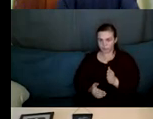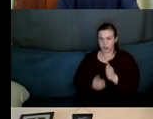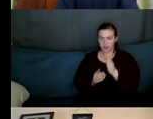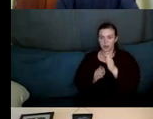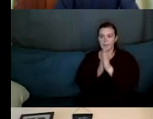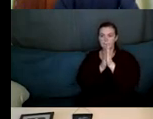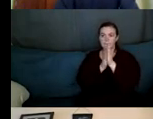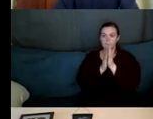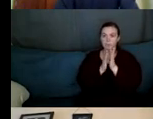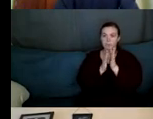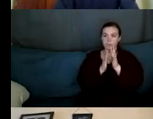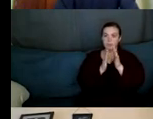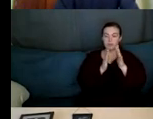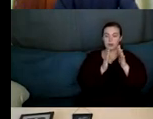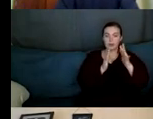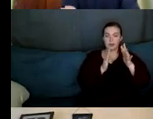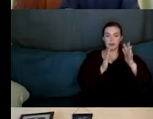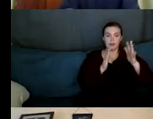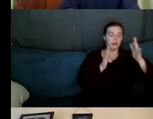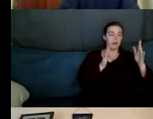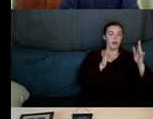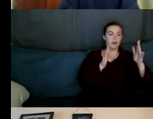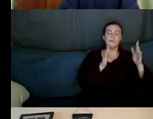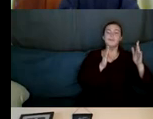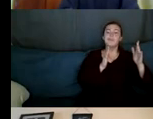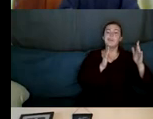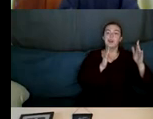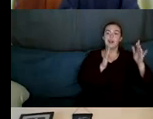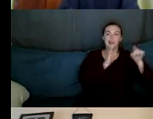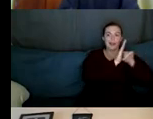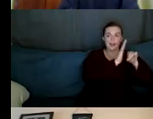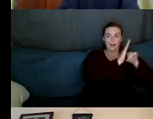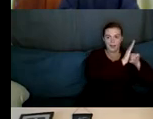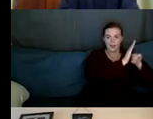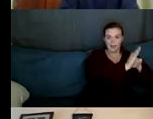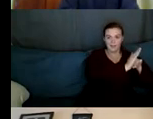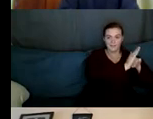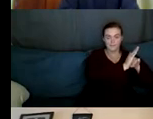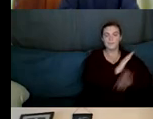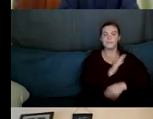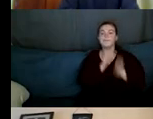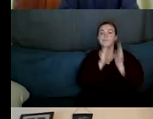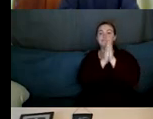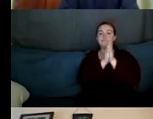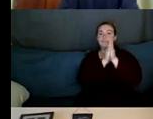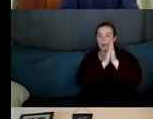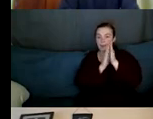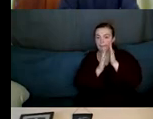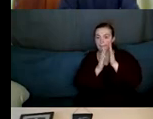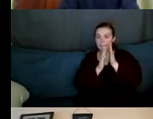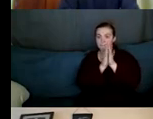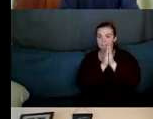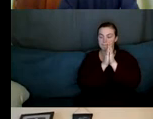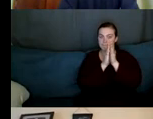way to the west, we are negative UTC. So those are times that are ahead of